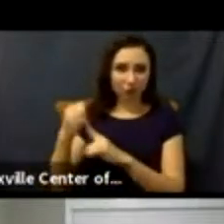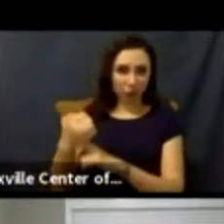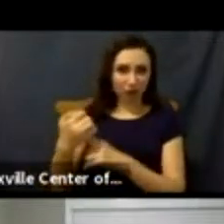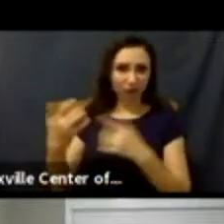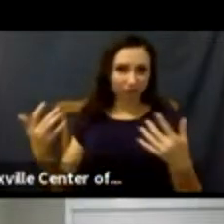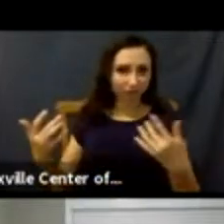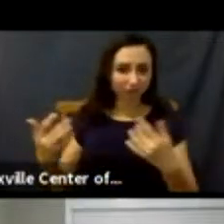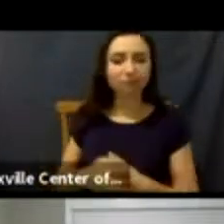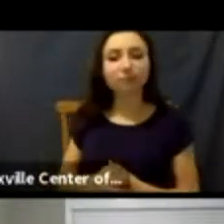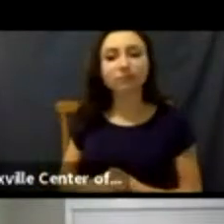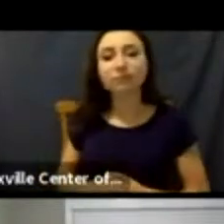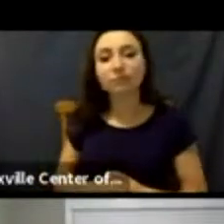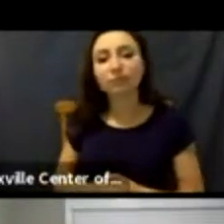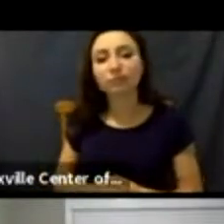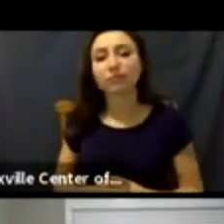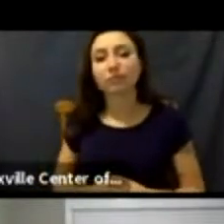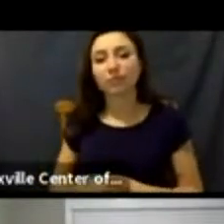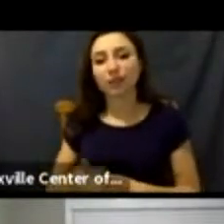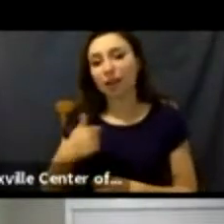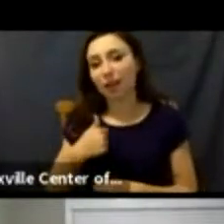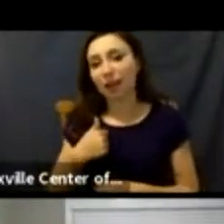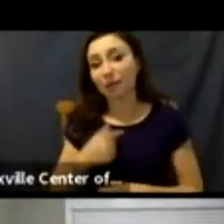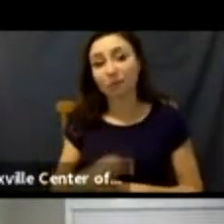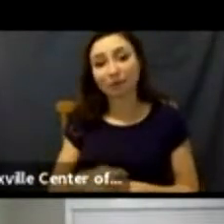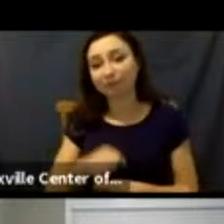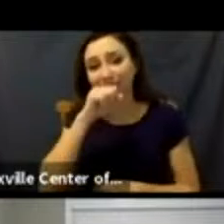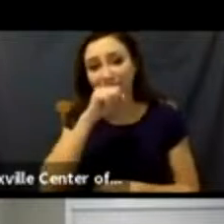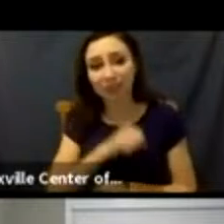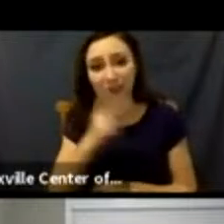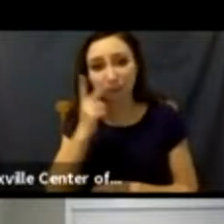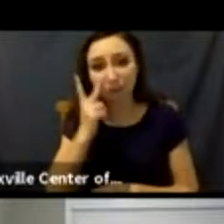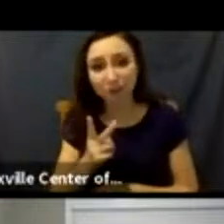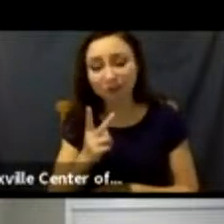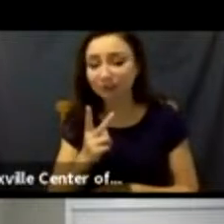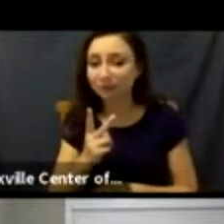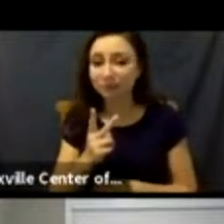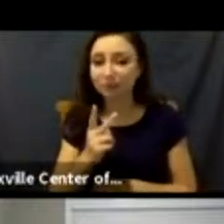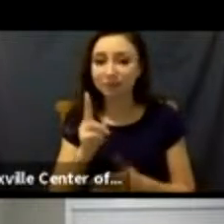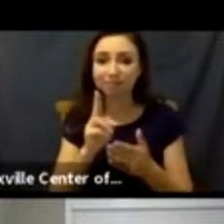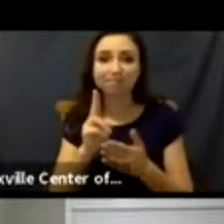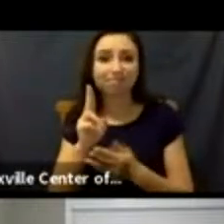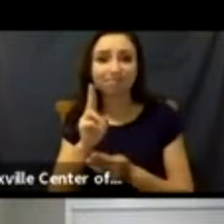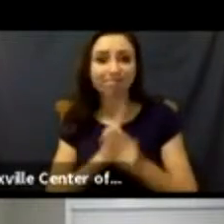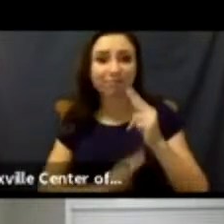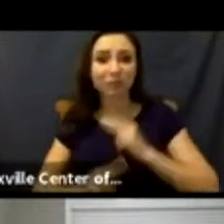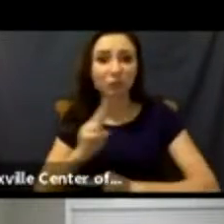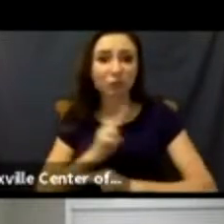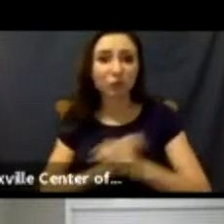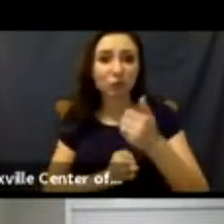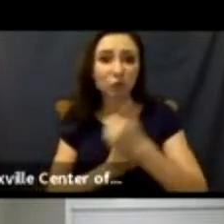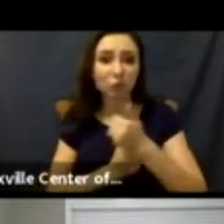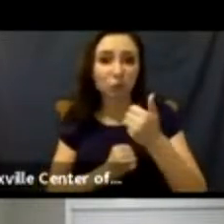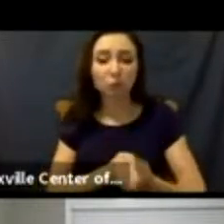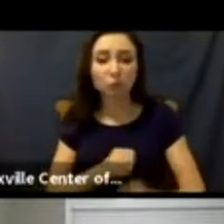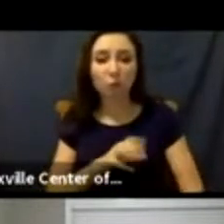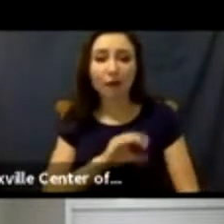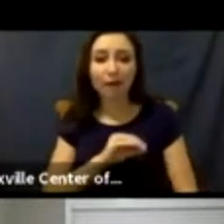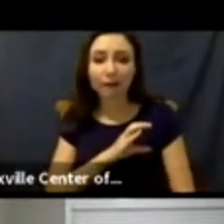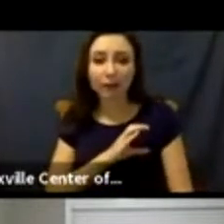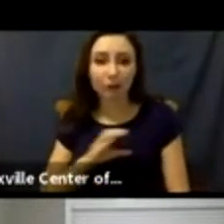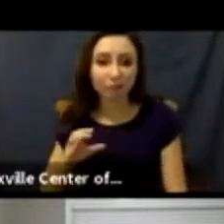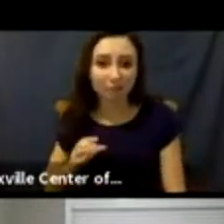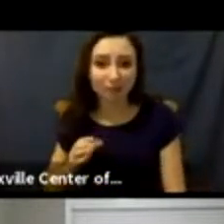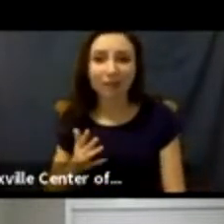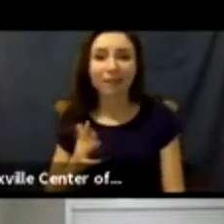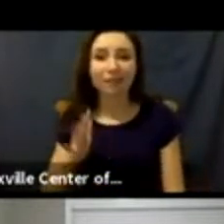so you know, I for one would really, I'd love to see the universal support of the county commission, but